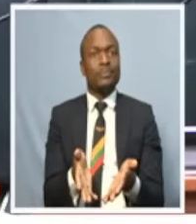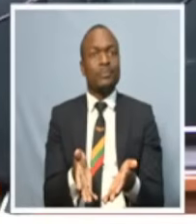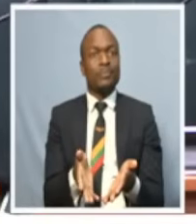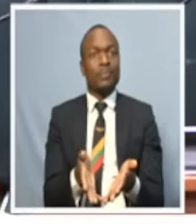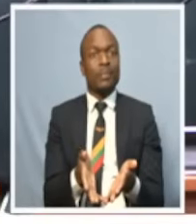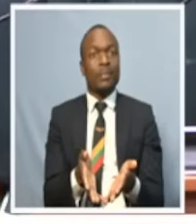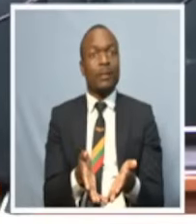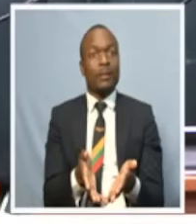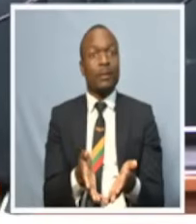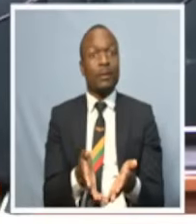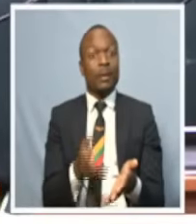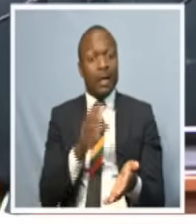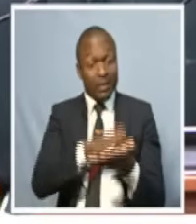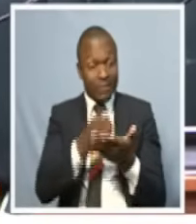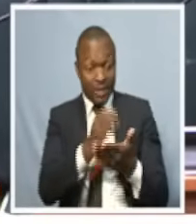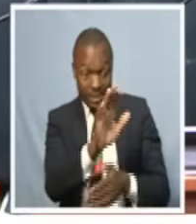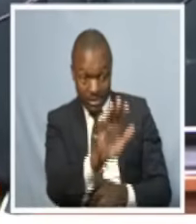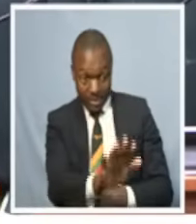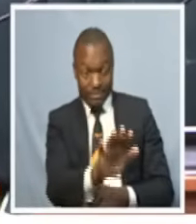That is there.